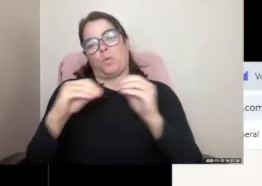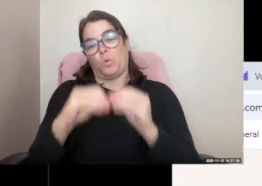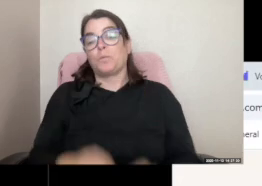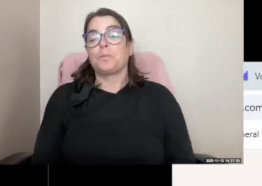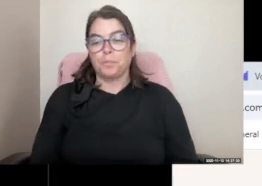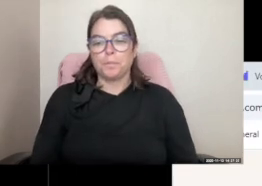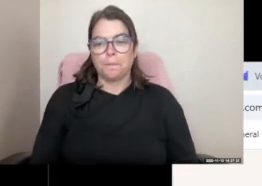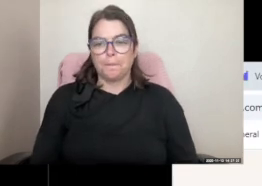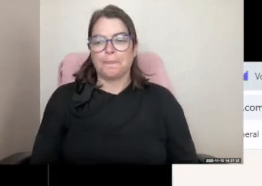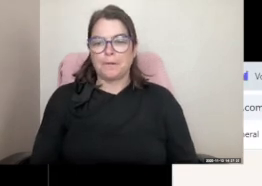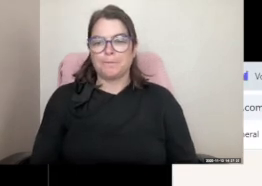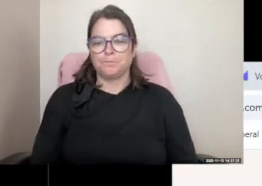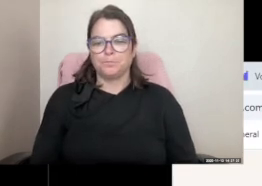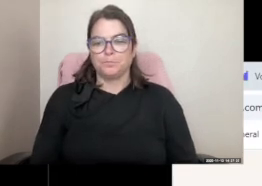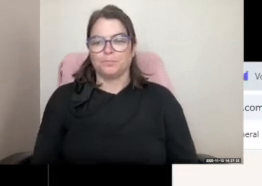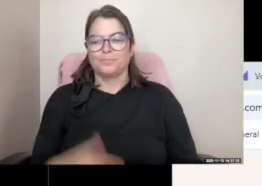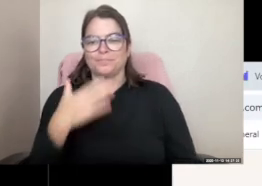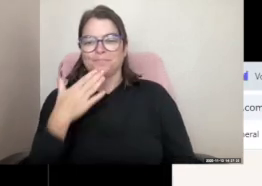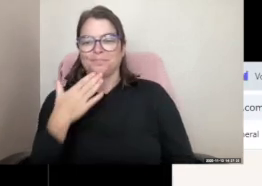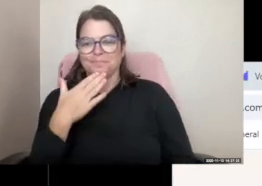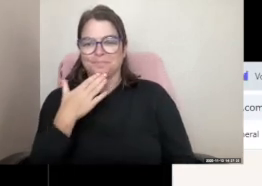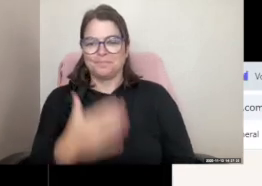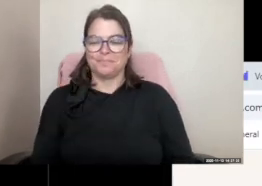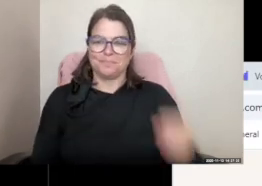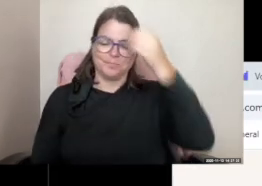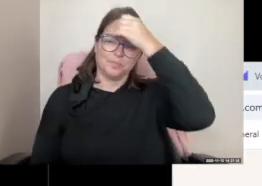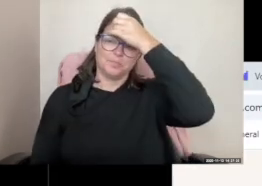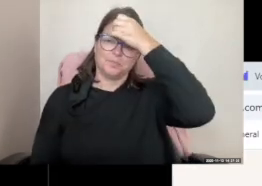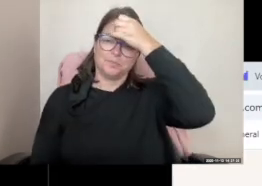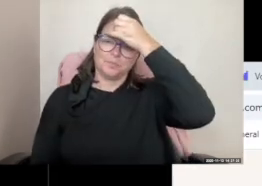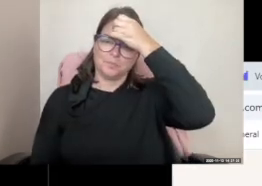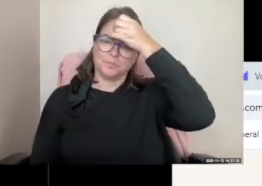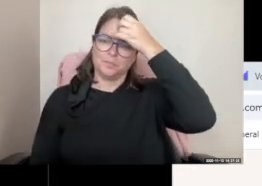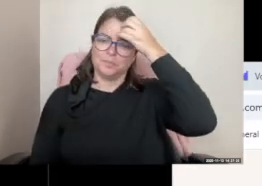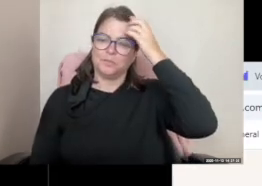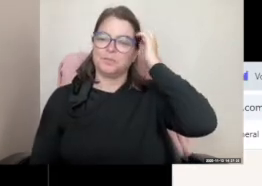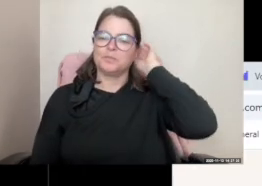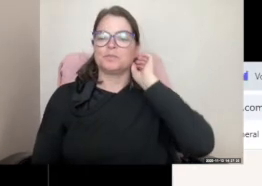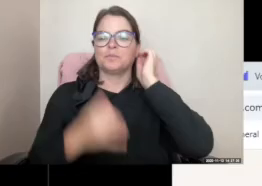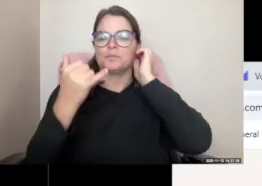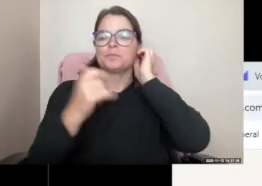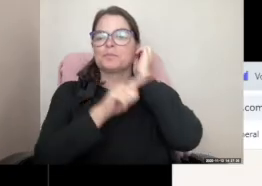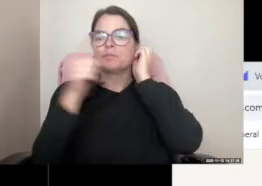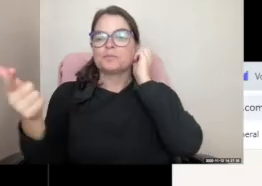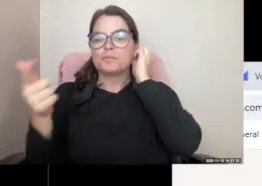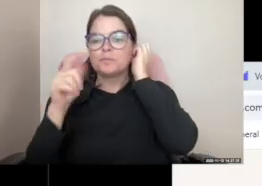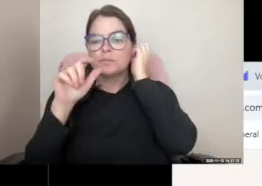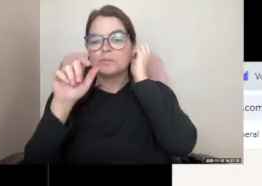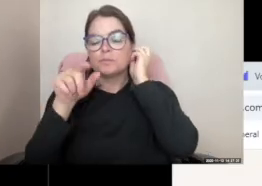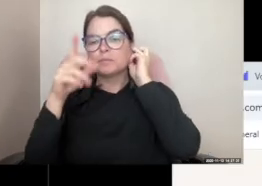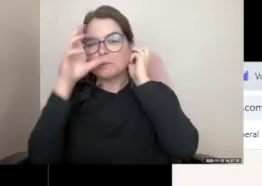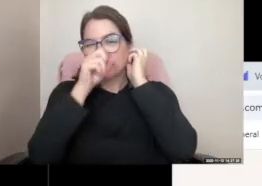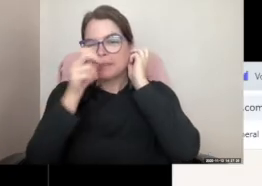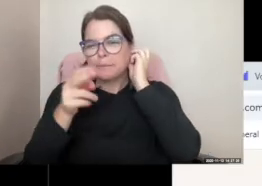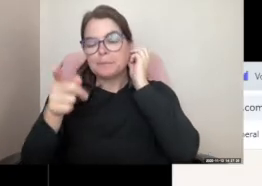to work together, as we always try to do, to find more money. So that's sort of my thinking on, is it enough? It's never enough. Let's